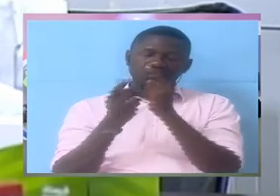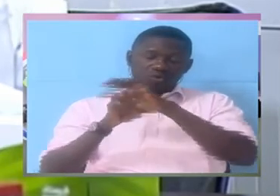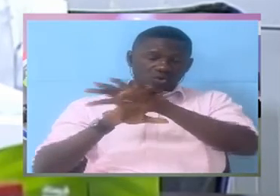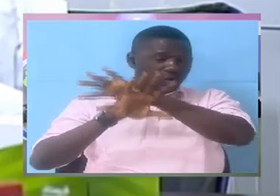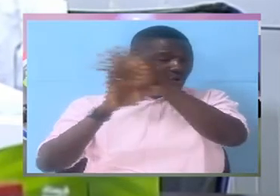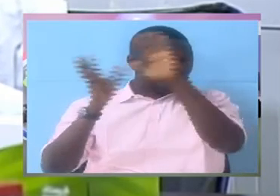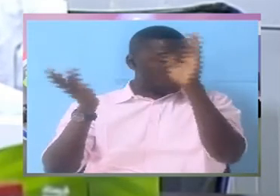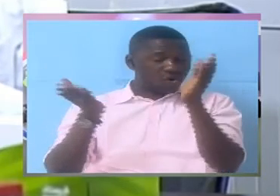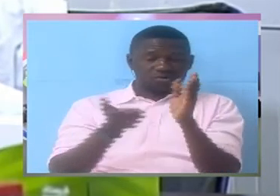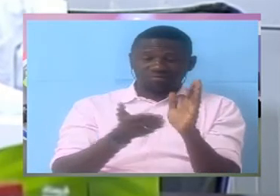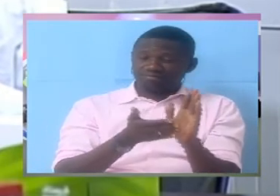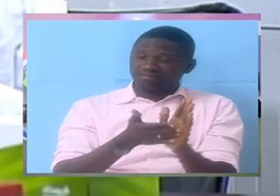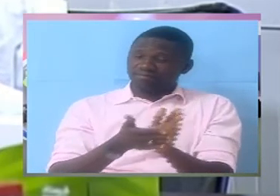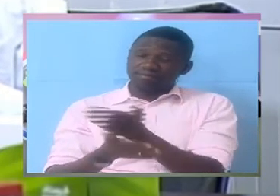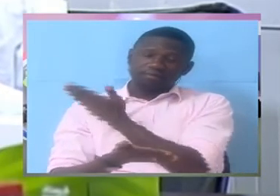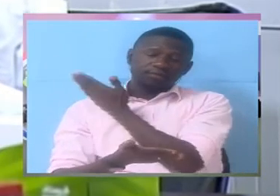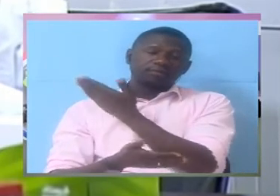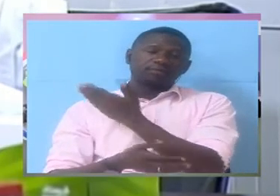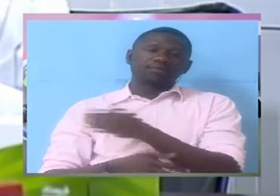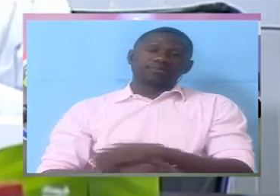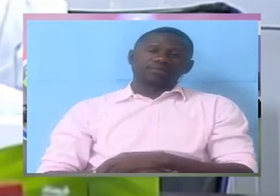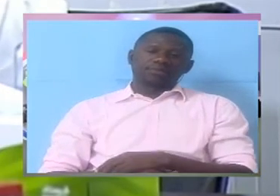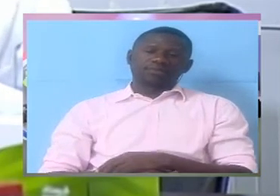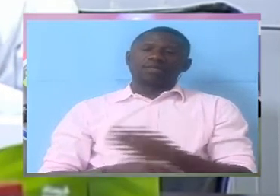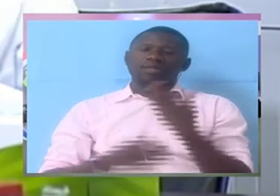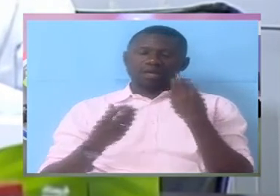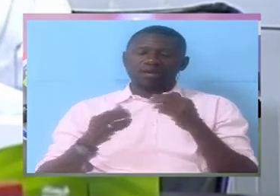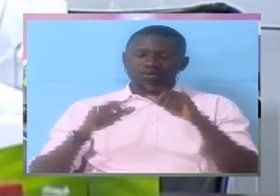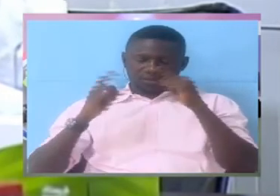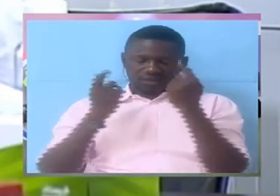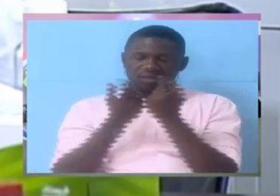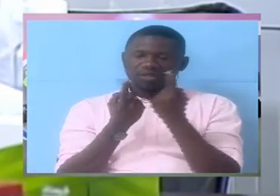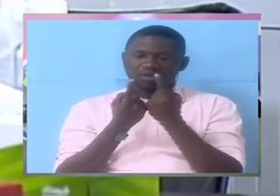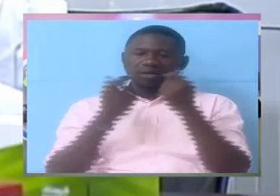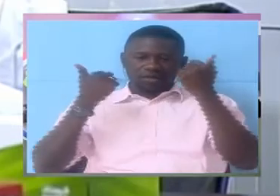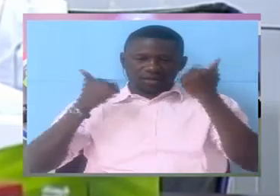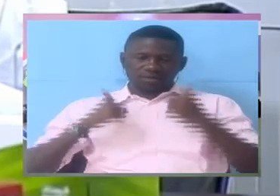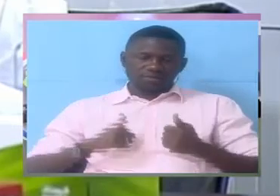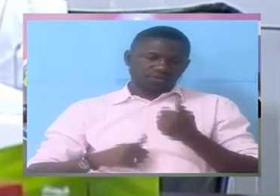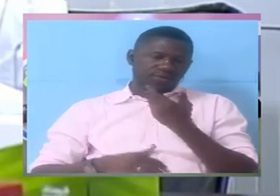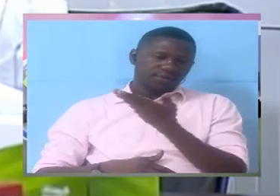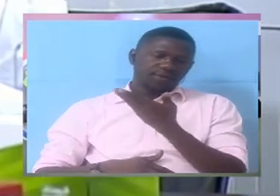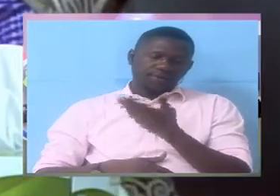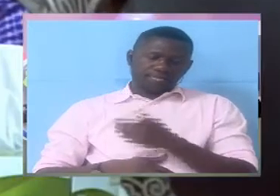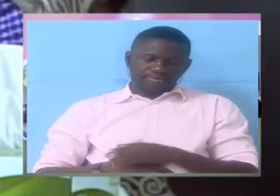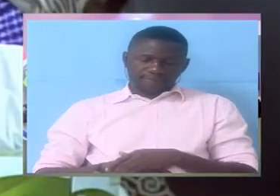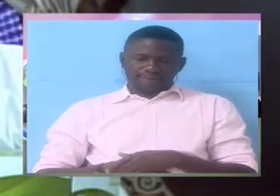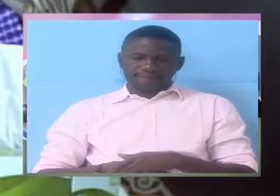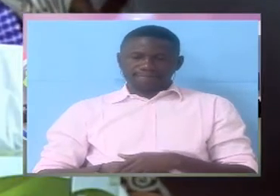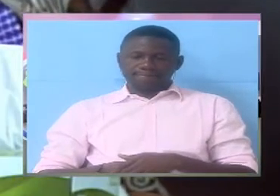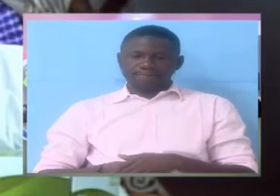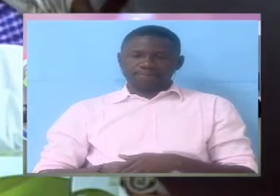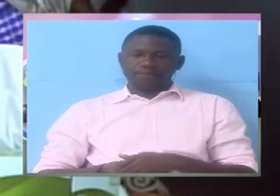parendi ayala jorang lubondije. That's how things went. Kul taranung wale nyama.